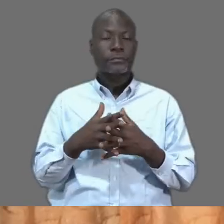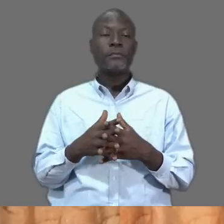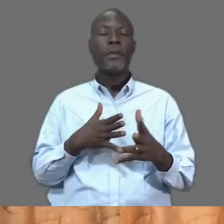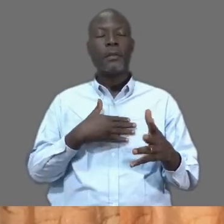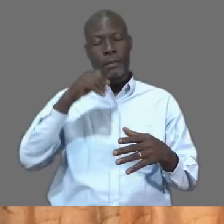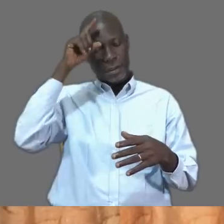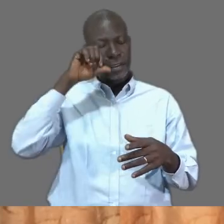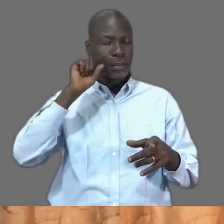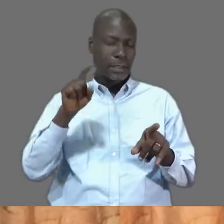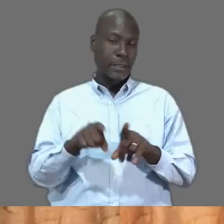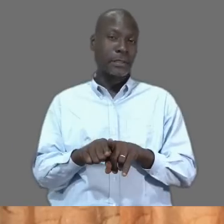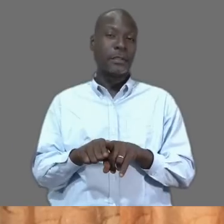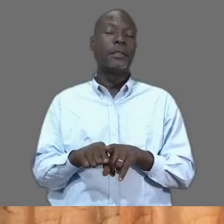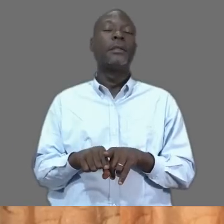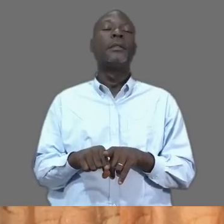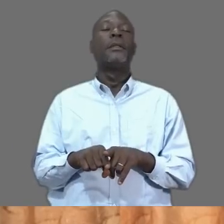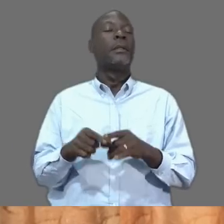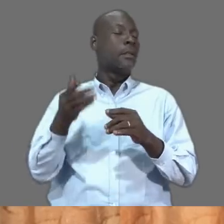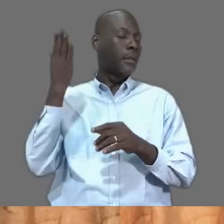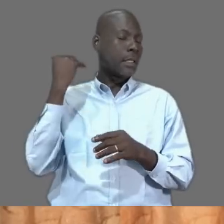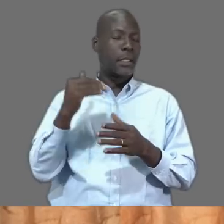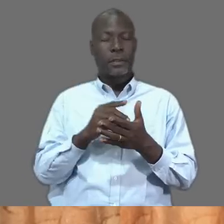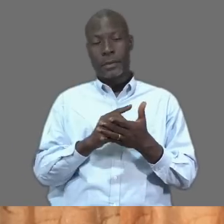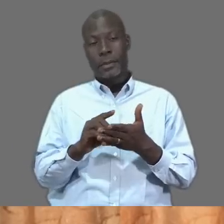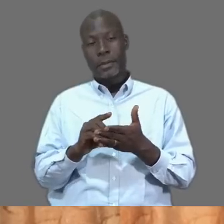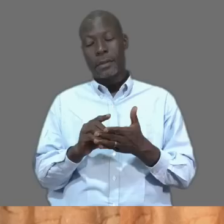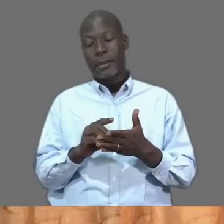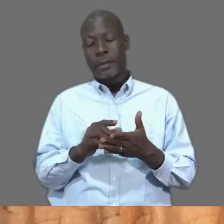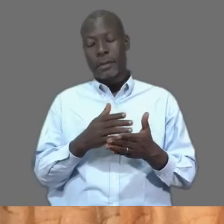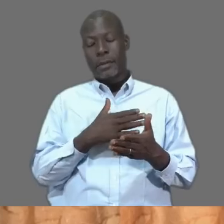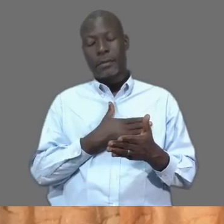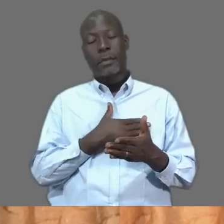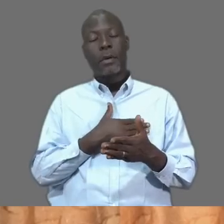eh, what you mean? Last week, we